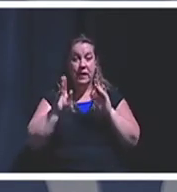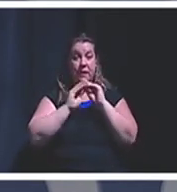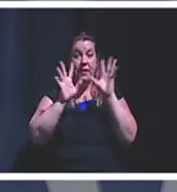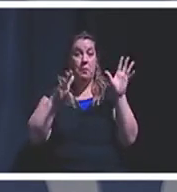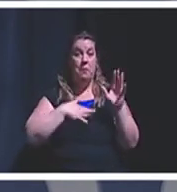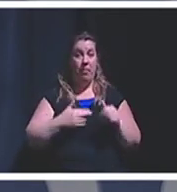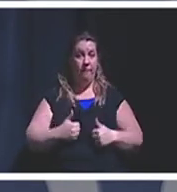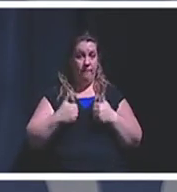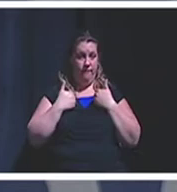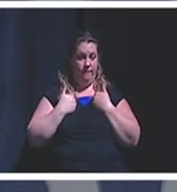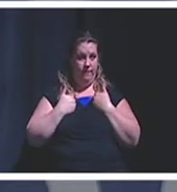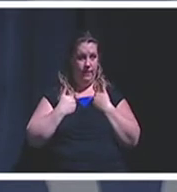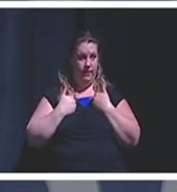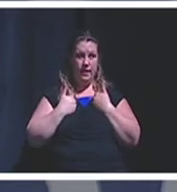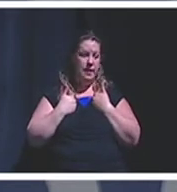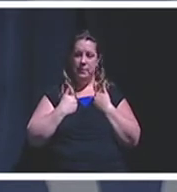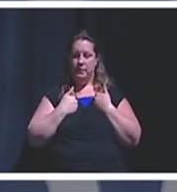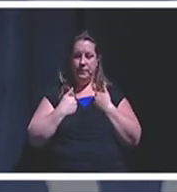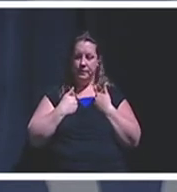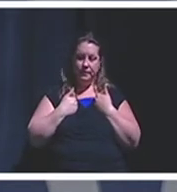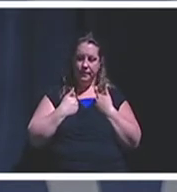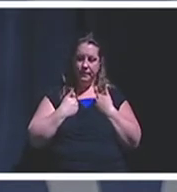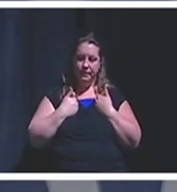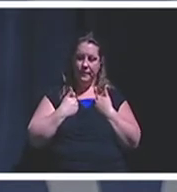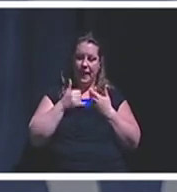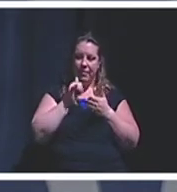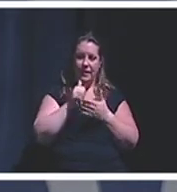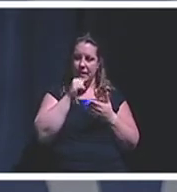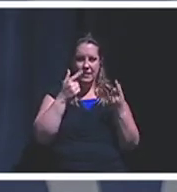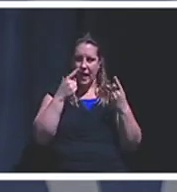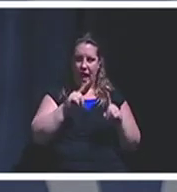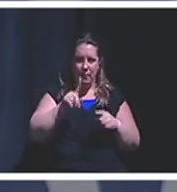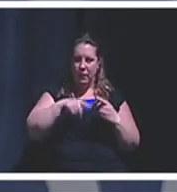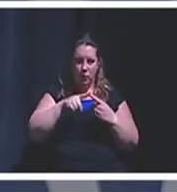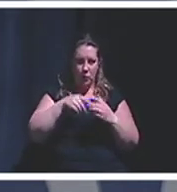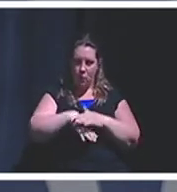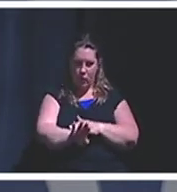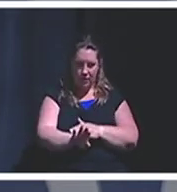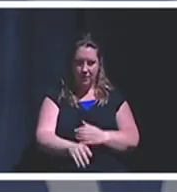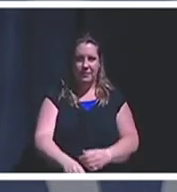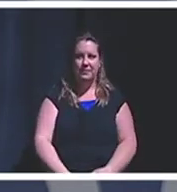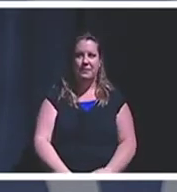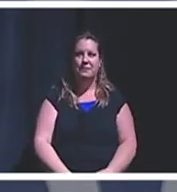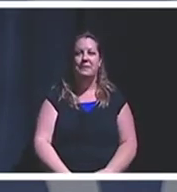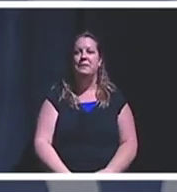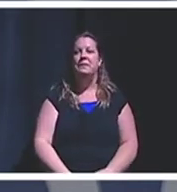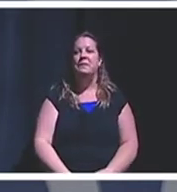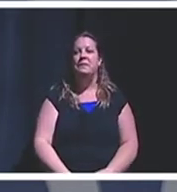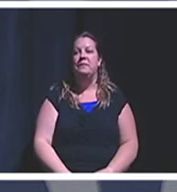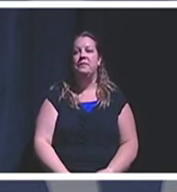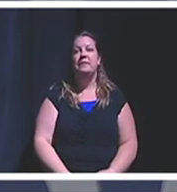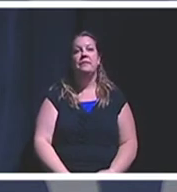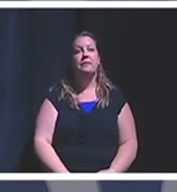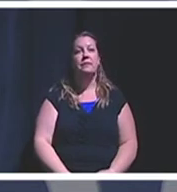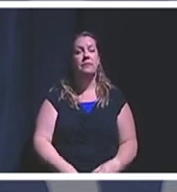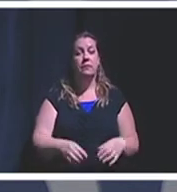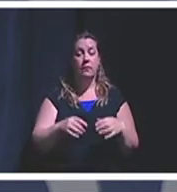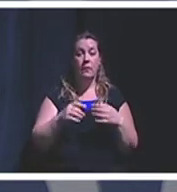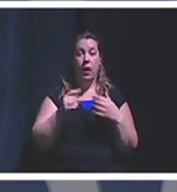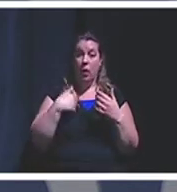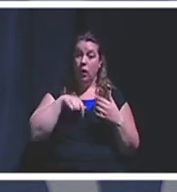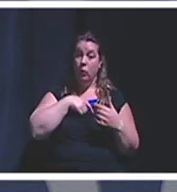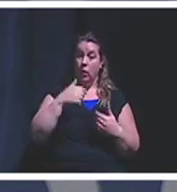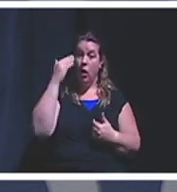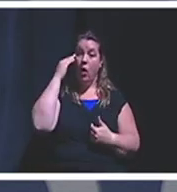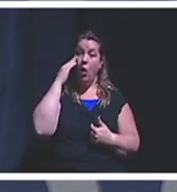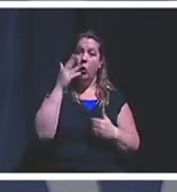handed one of those when we make our entry into this world. What is certain is that we are each